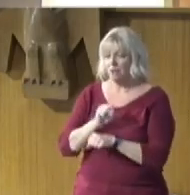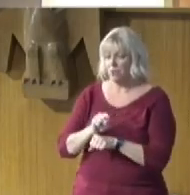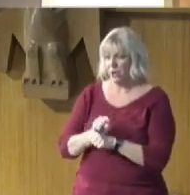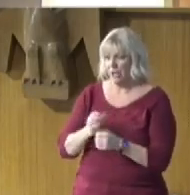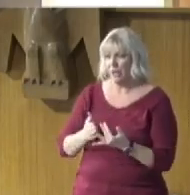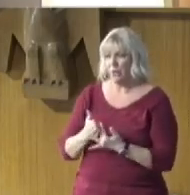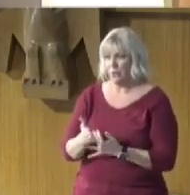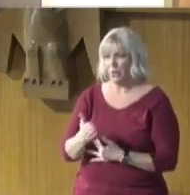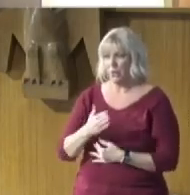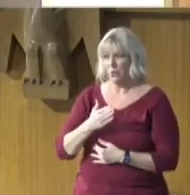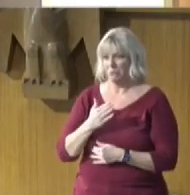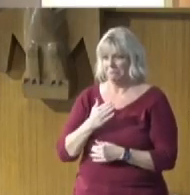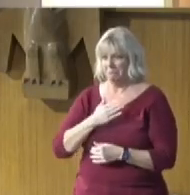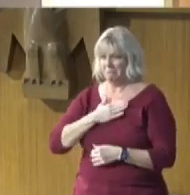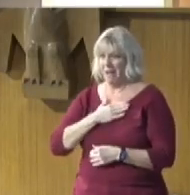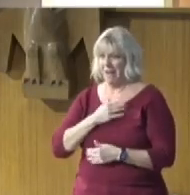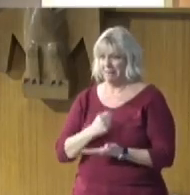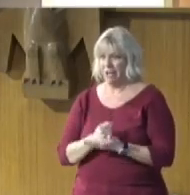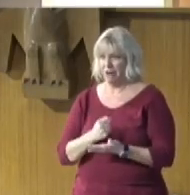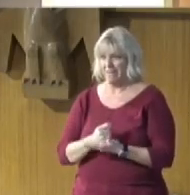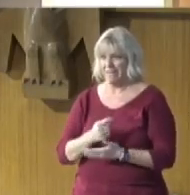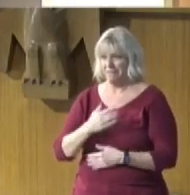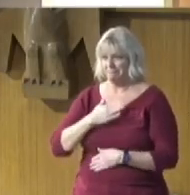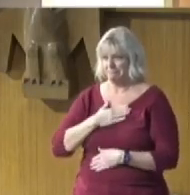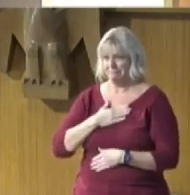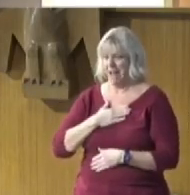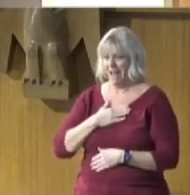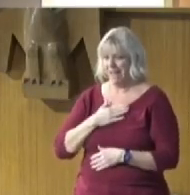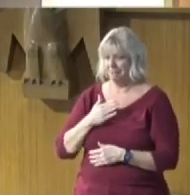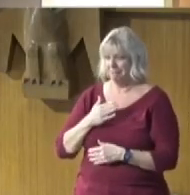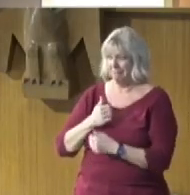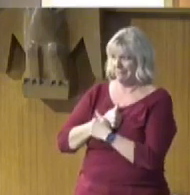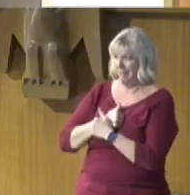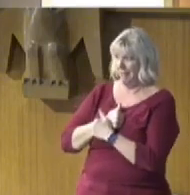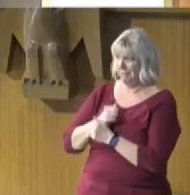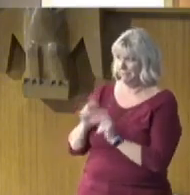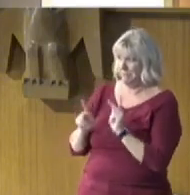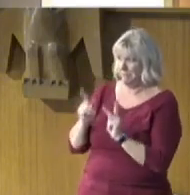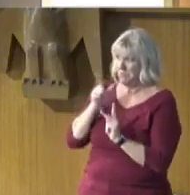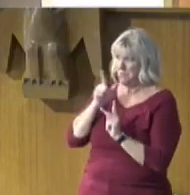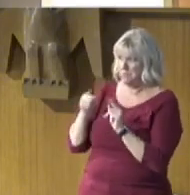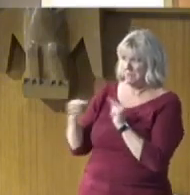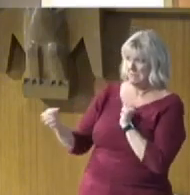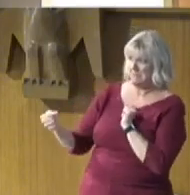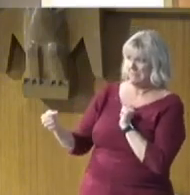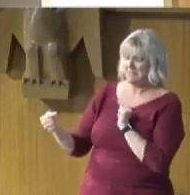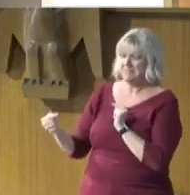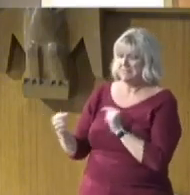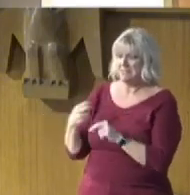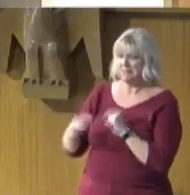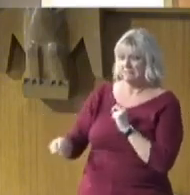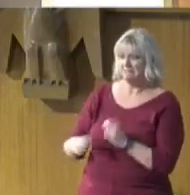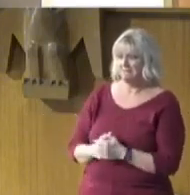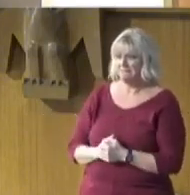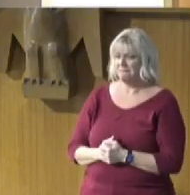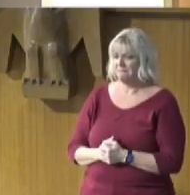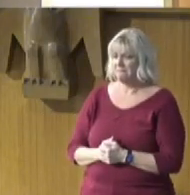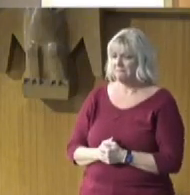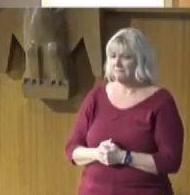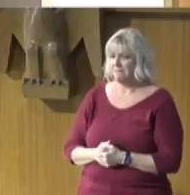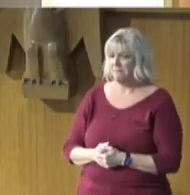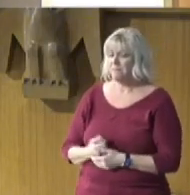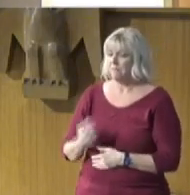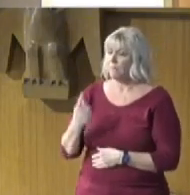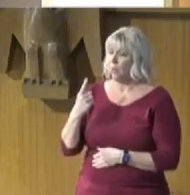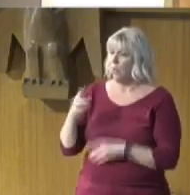with my therapist. If I look like I have it all together, when I had a particularly difficult person in my life,